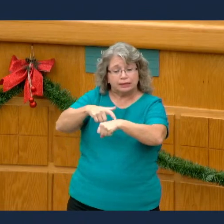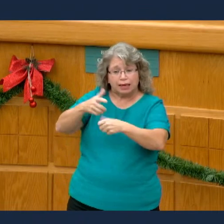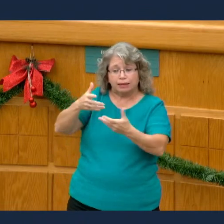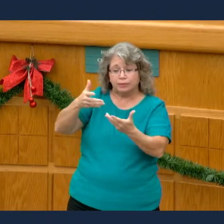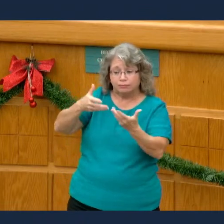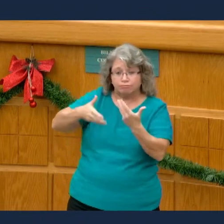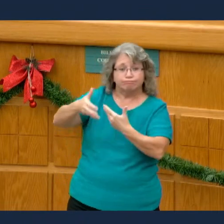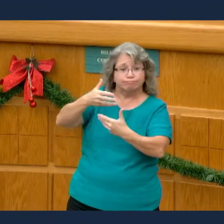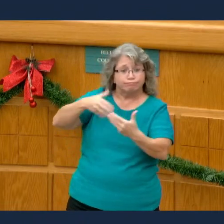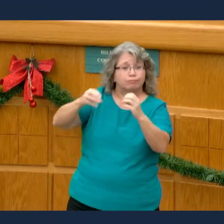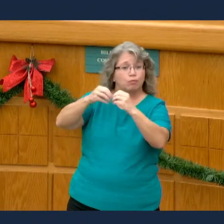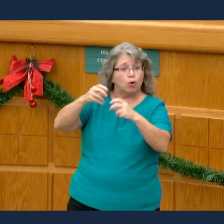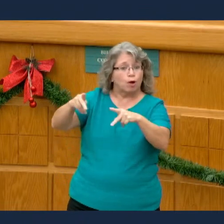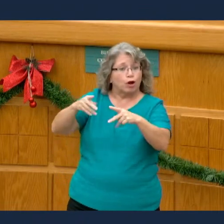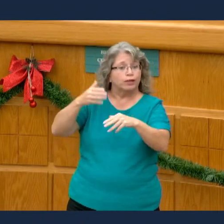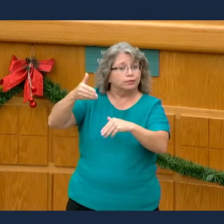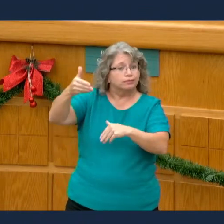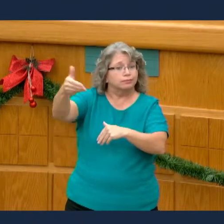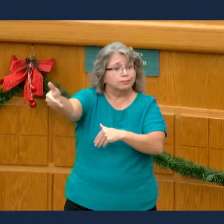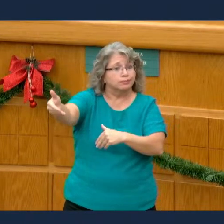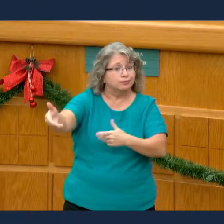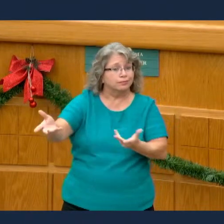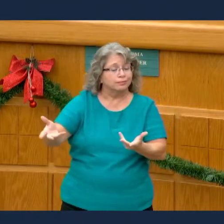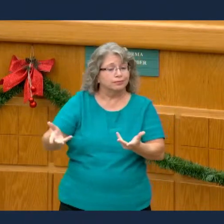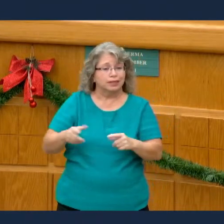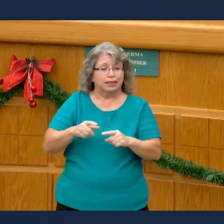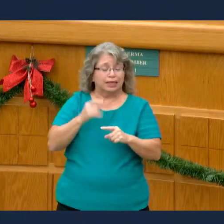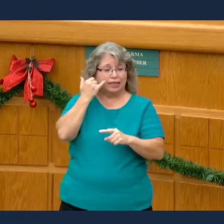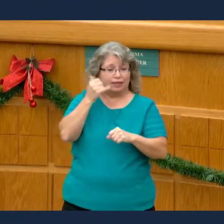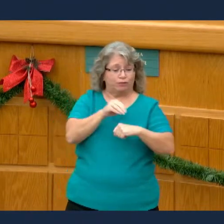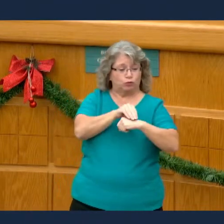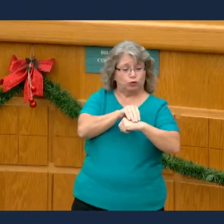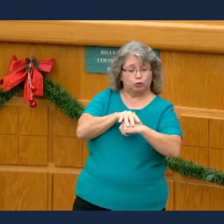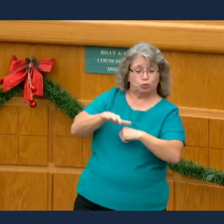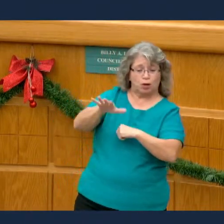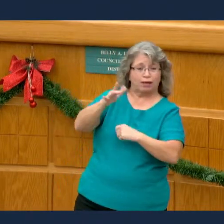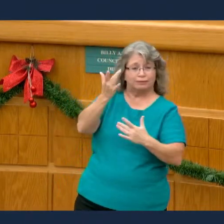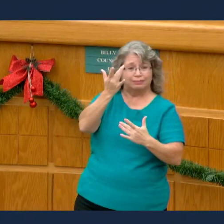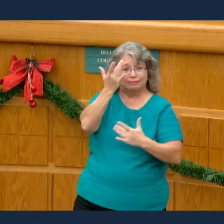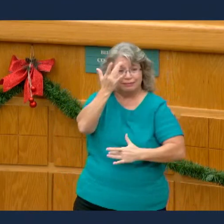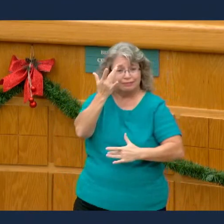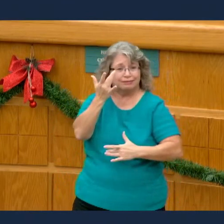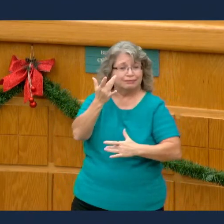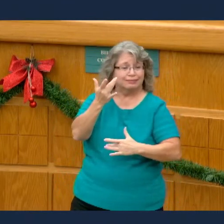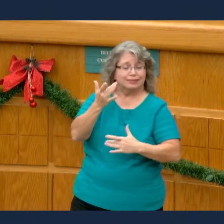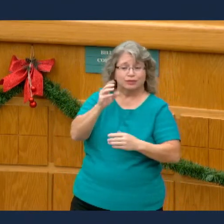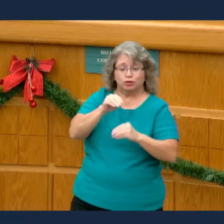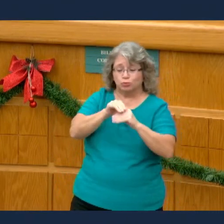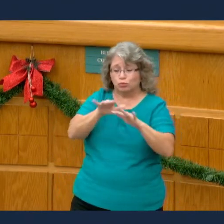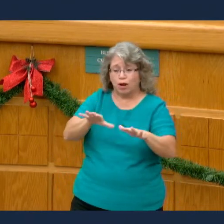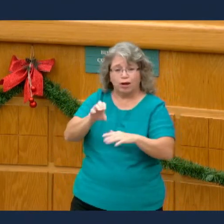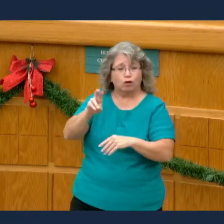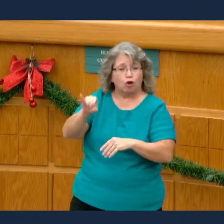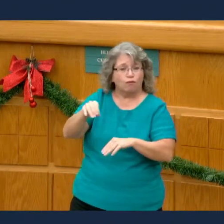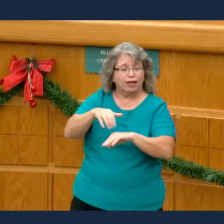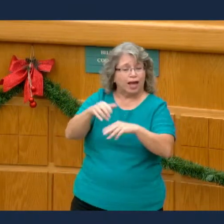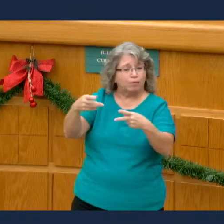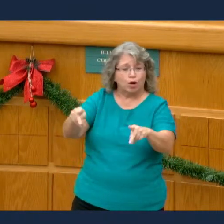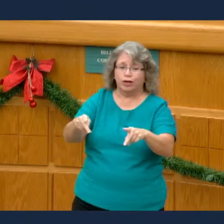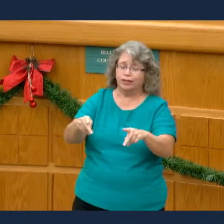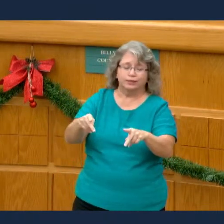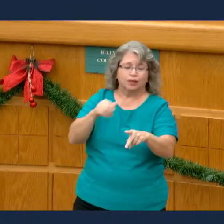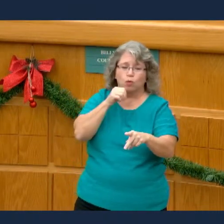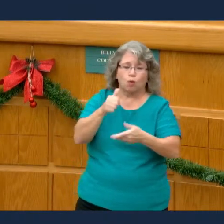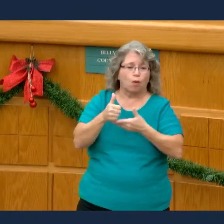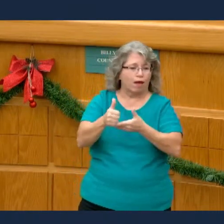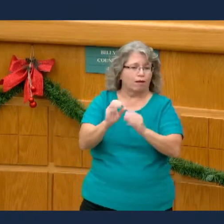have more parties after the fact. But spreading this at a party is not going to help us out. Get tested as